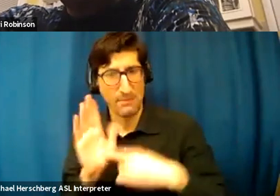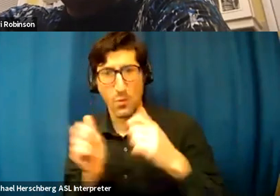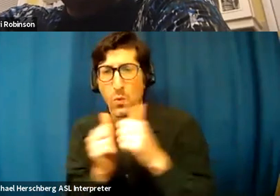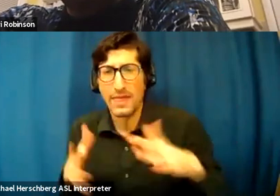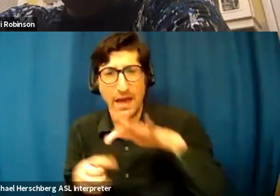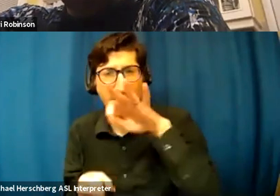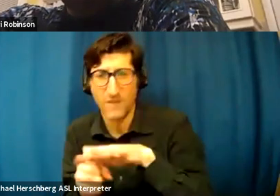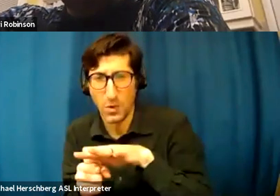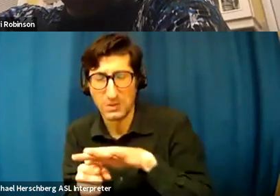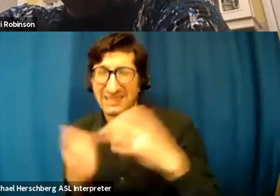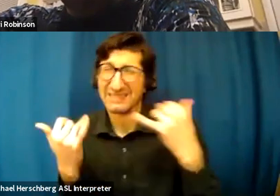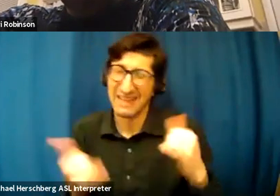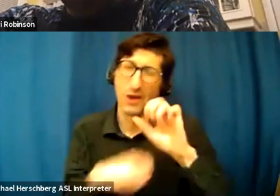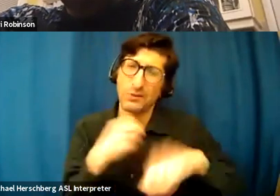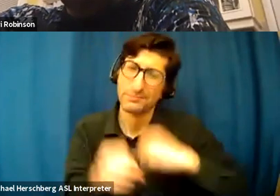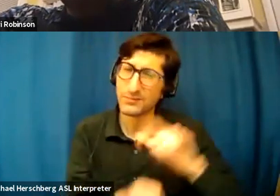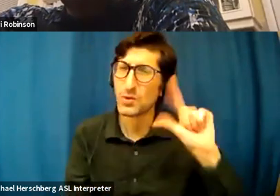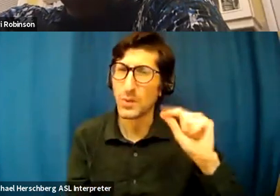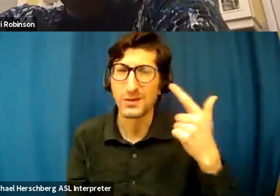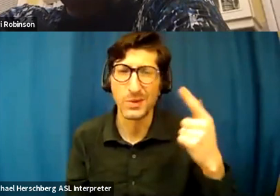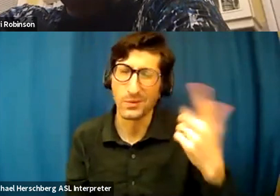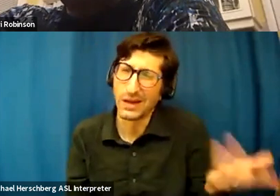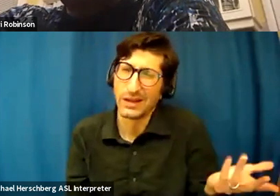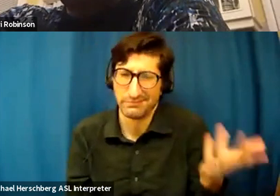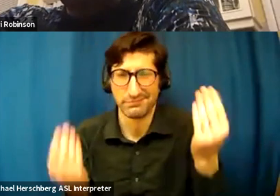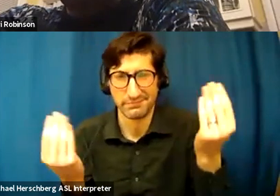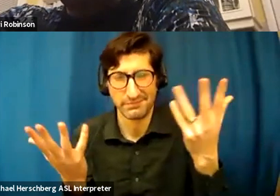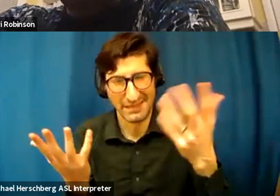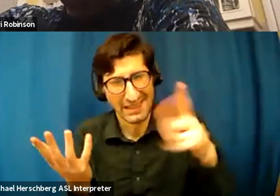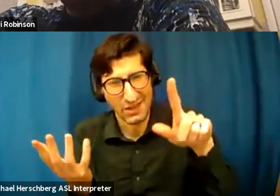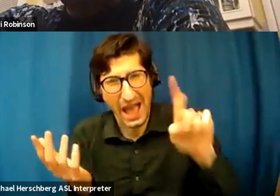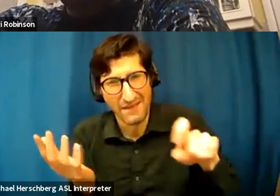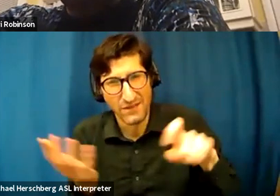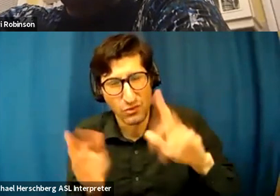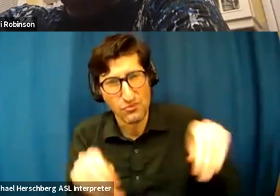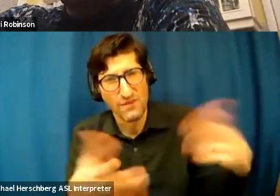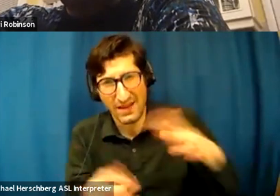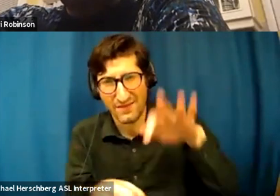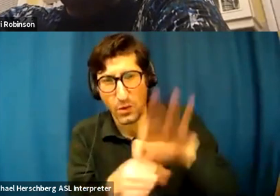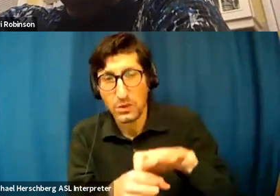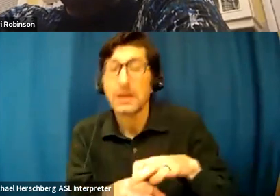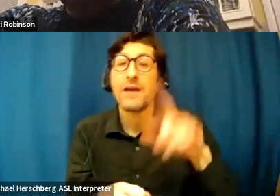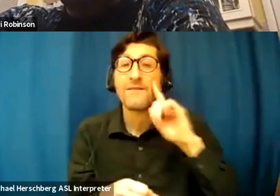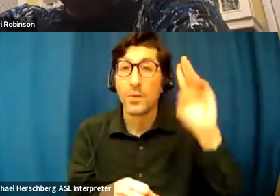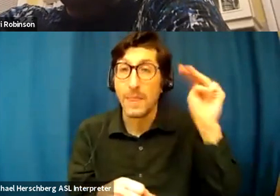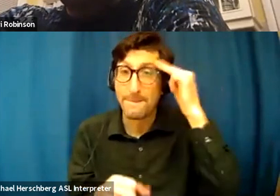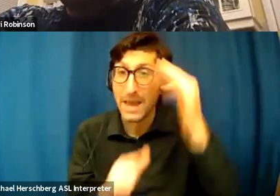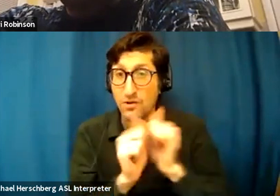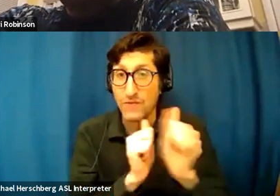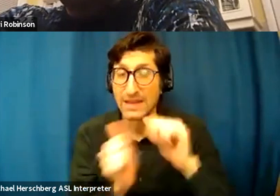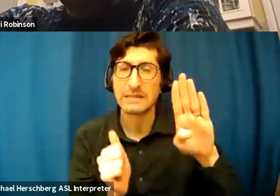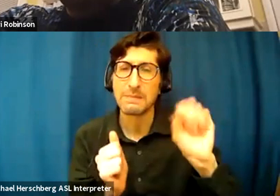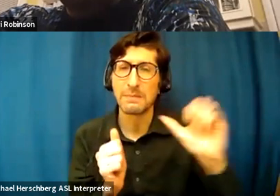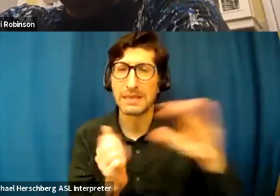believe that it's 2021 and it's simply long overdue. In terms of the mayoral race, BSAC students care